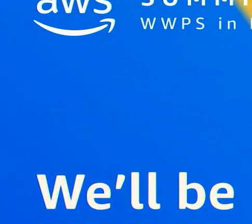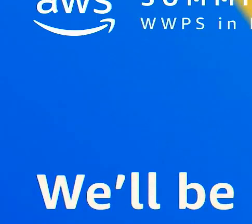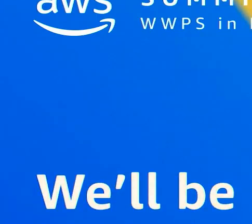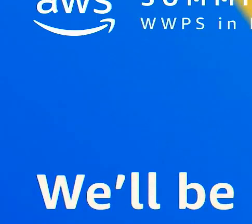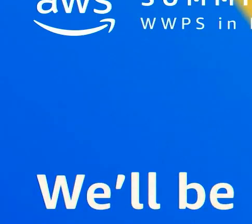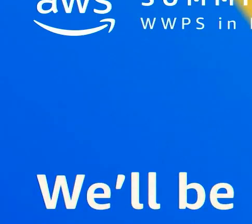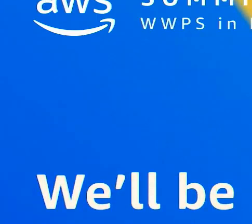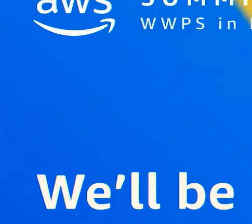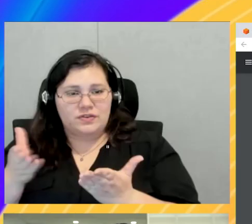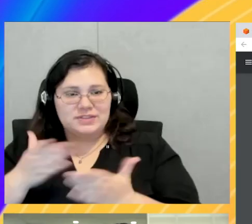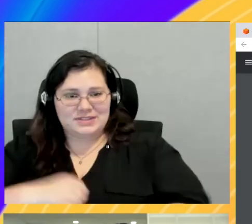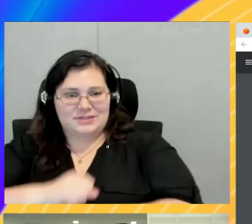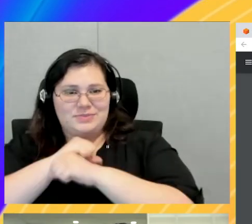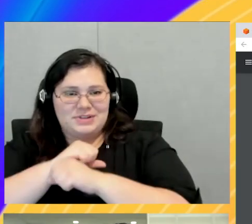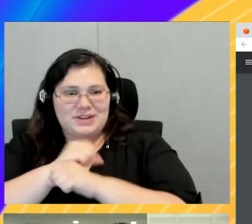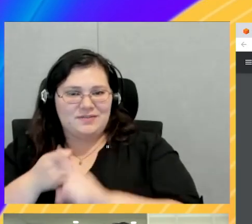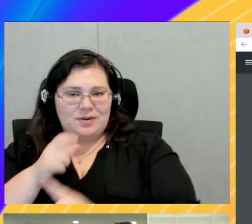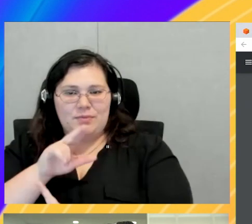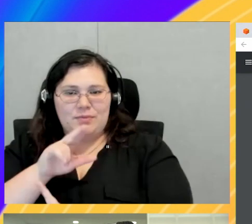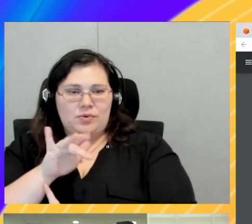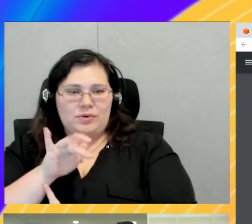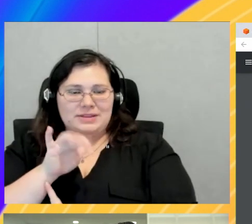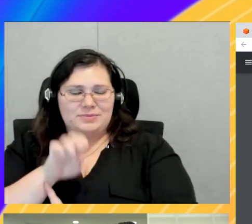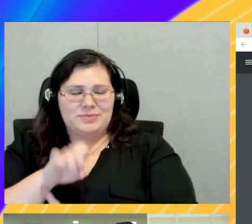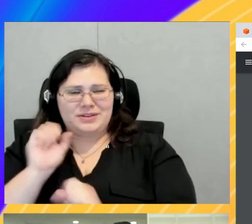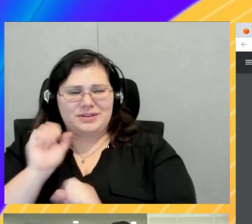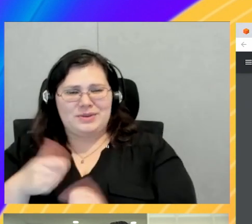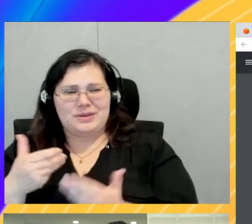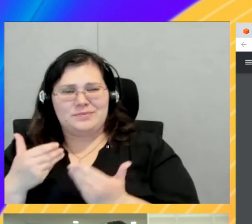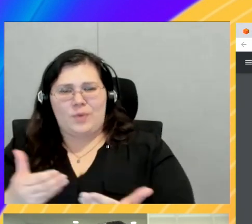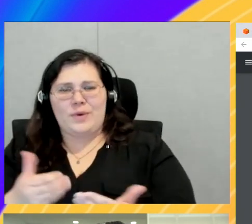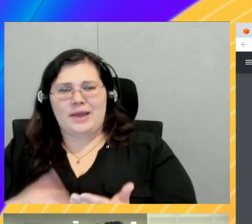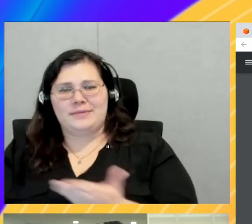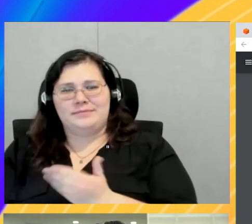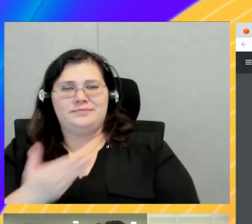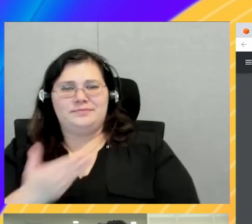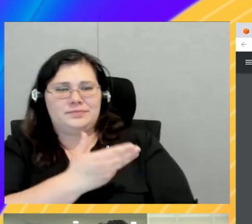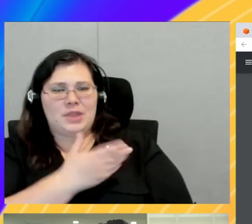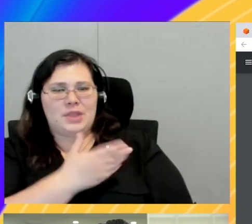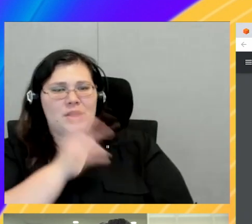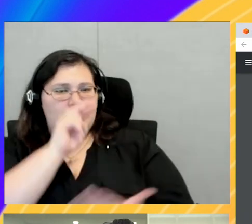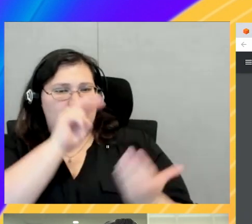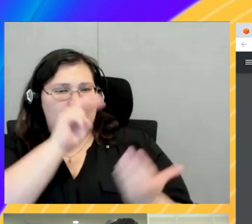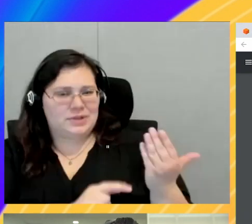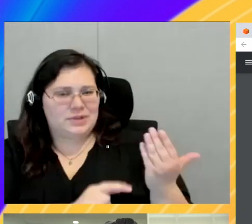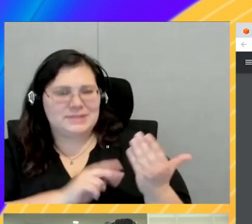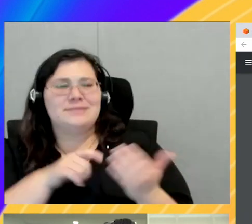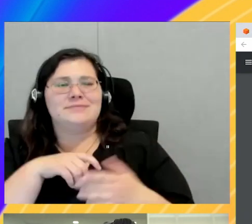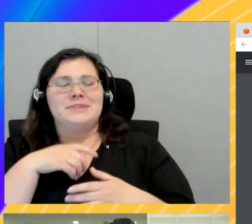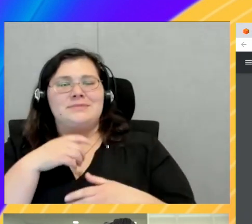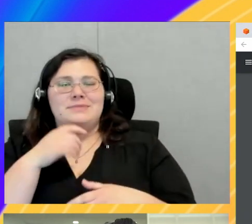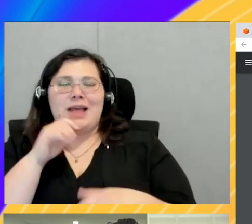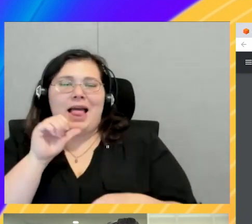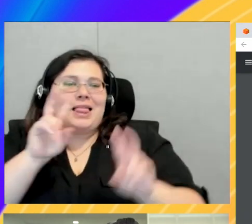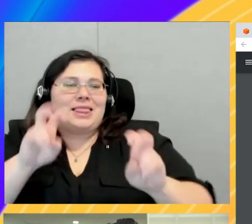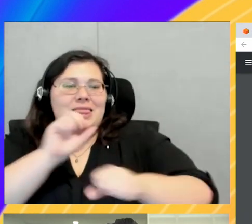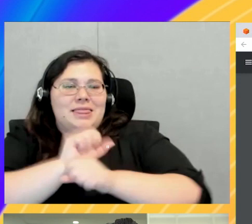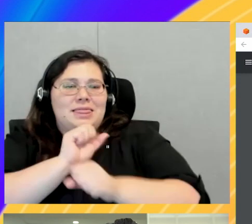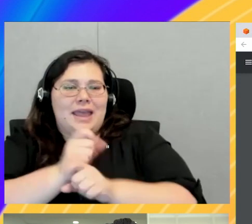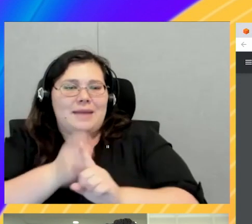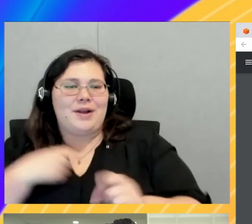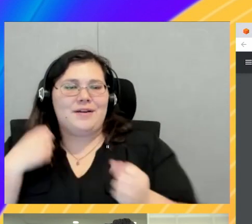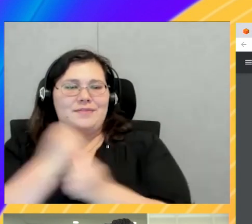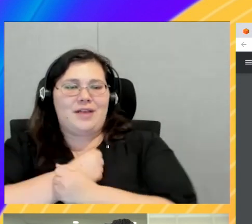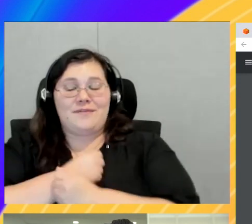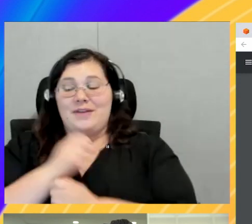this blueprint. Again, this was a labor of love. And Nicholas over there is going to be dropping links in the chat. Right,